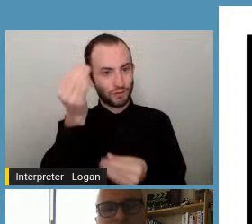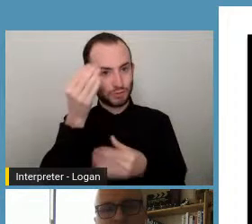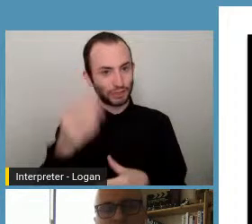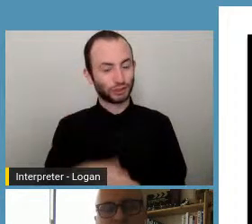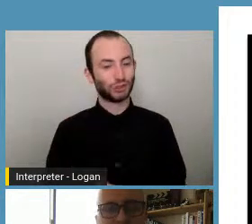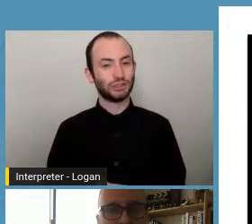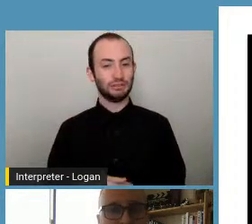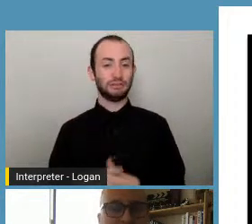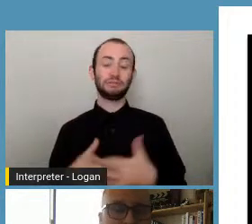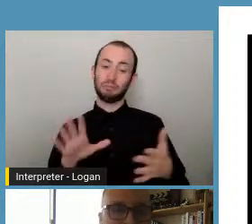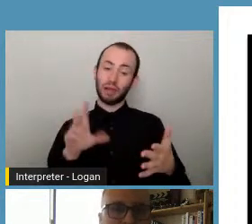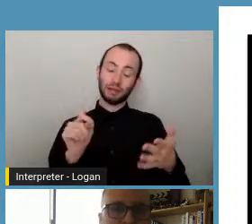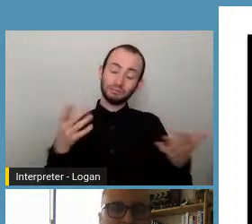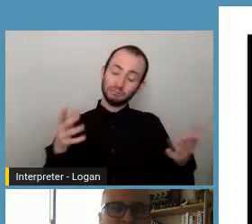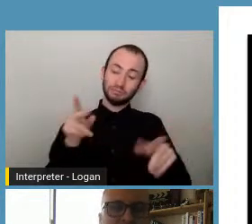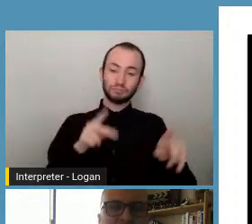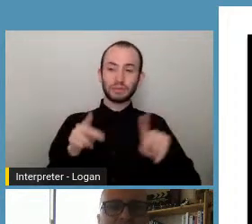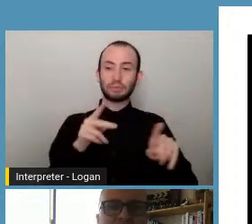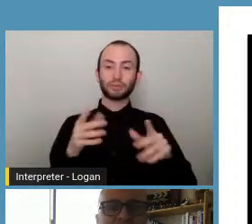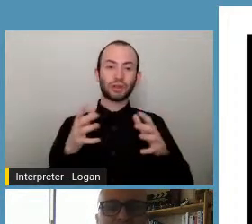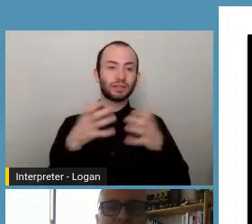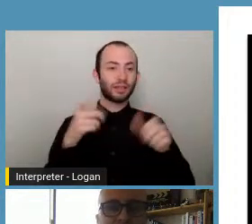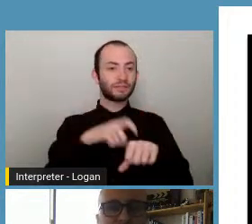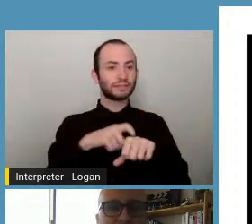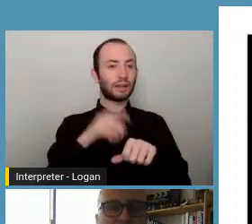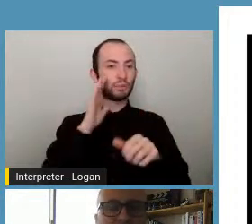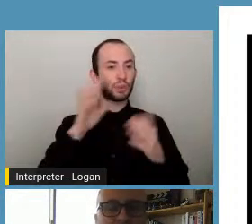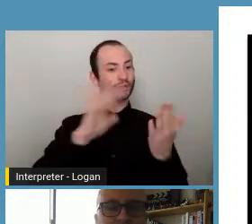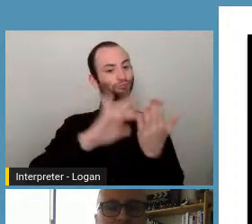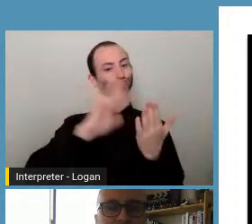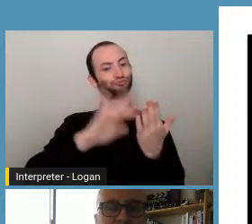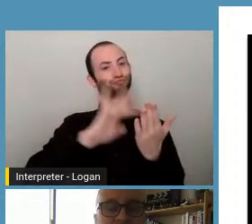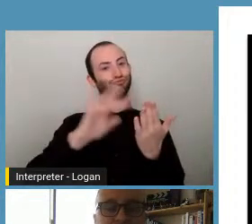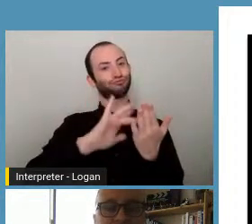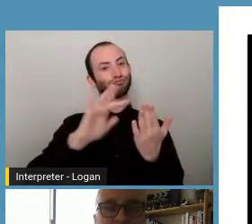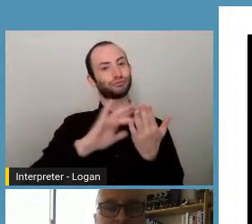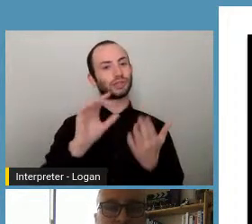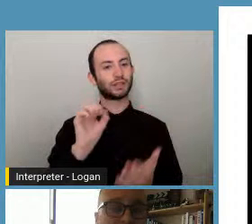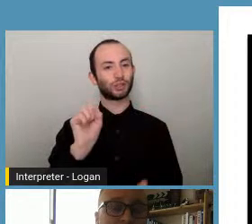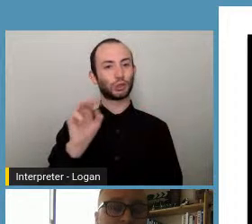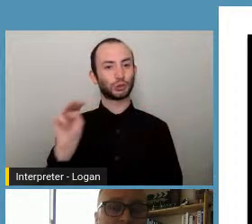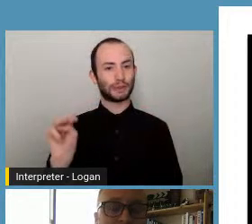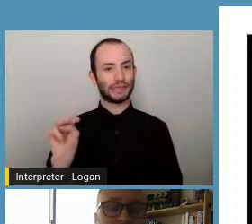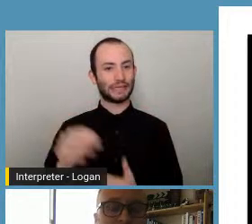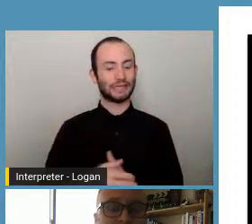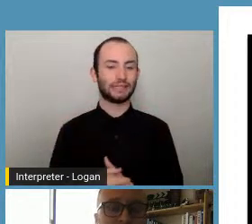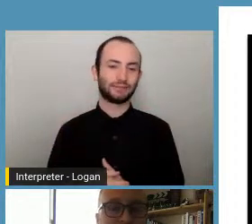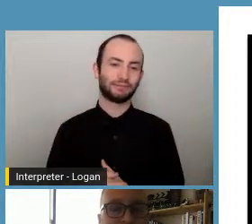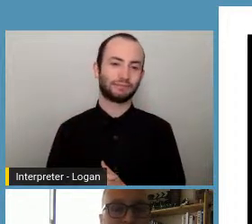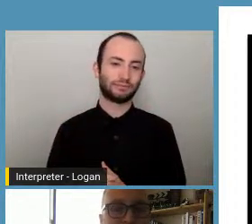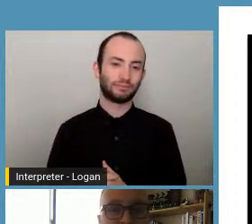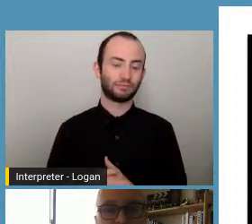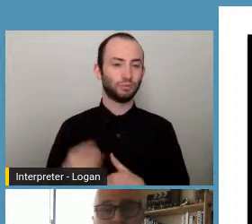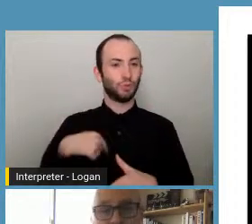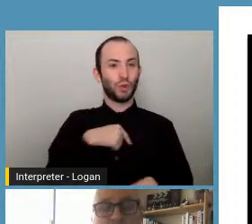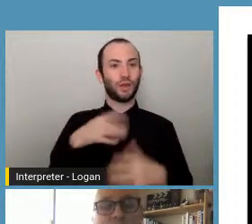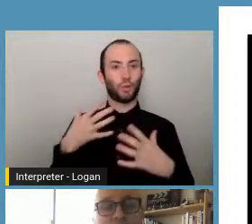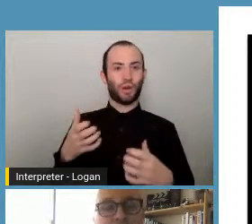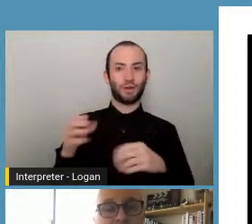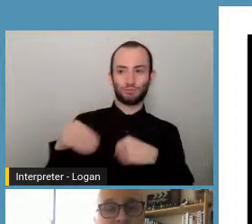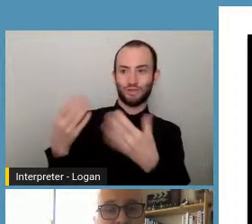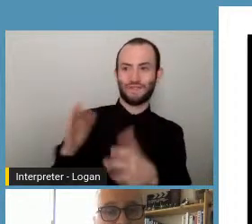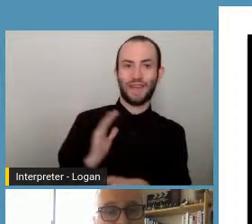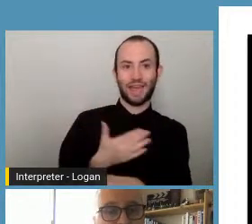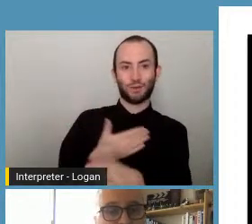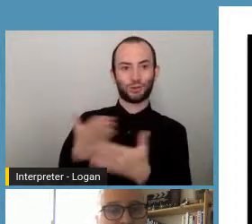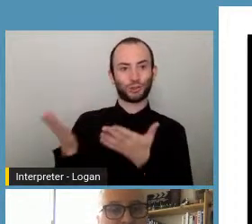However, that's where people are spending their time, and we obviously want to get our information and our content and our services out to where people are already spending their time. So be